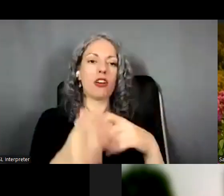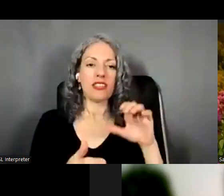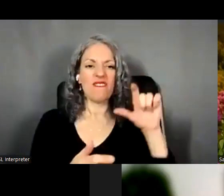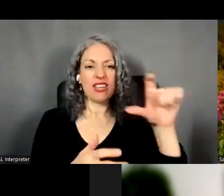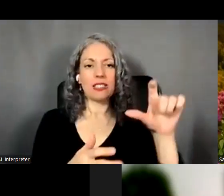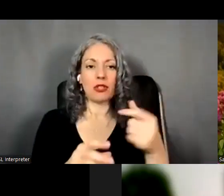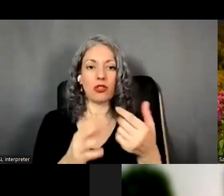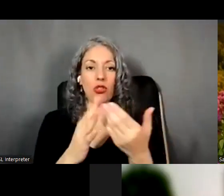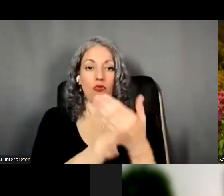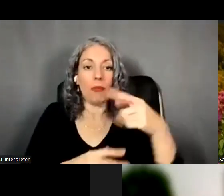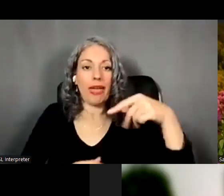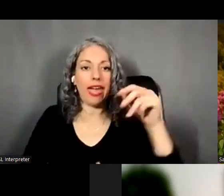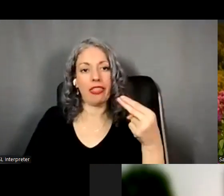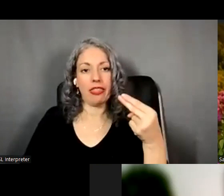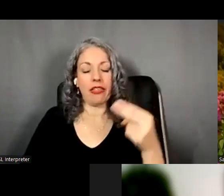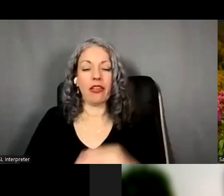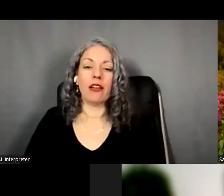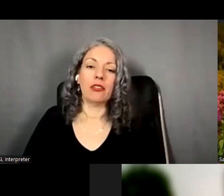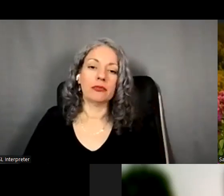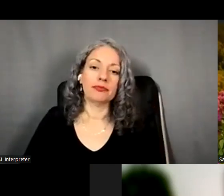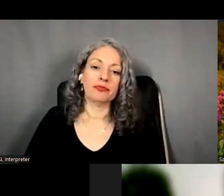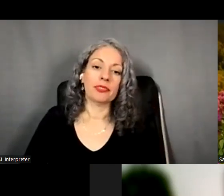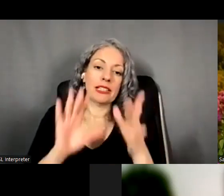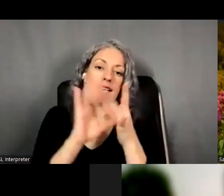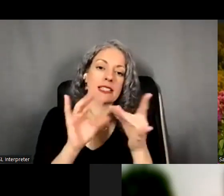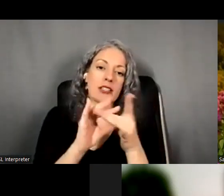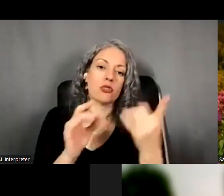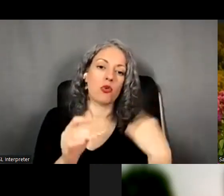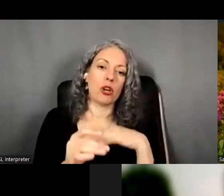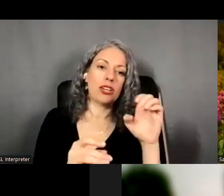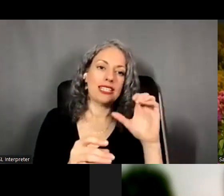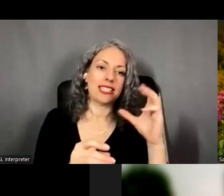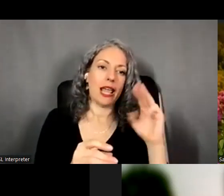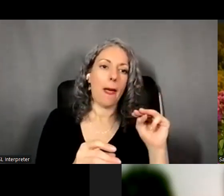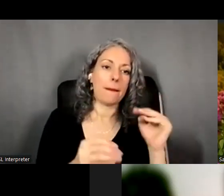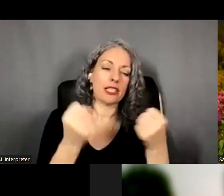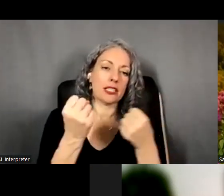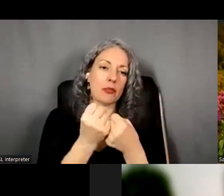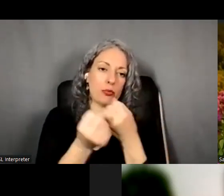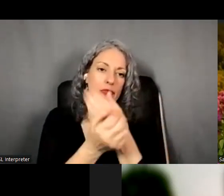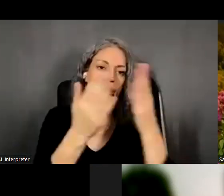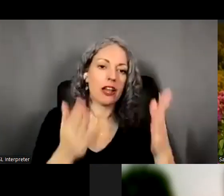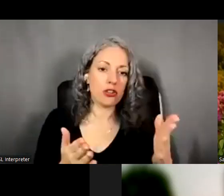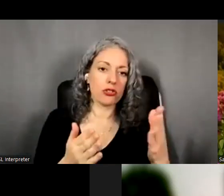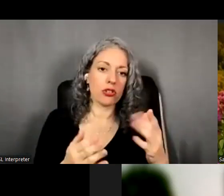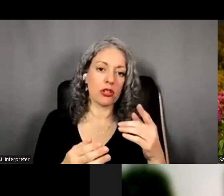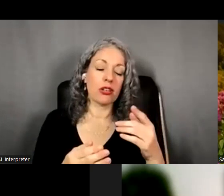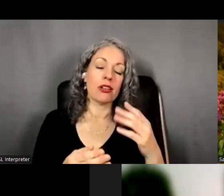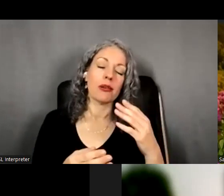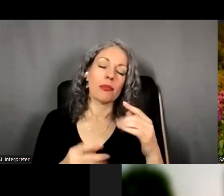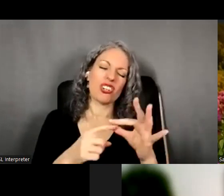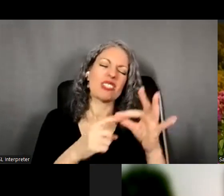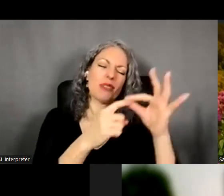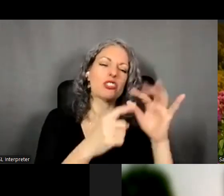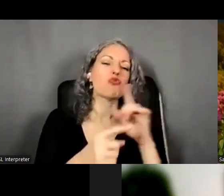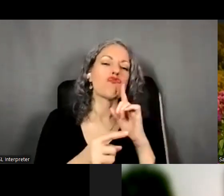PATH. I mentioned we are an ECM and community supports providers. We do a handful of them, but our specialty really is